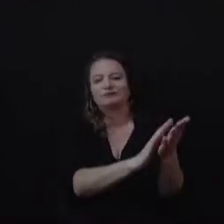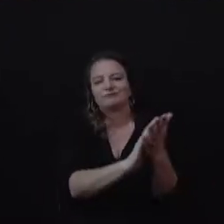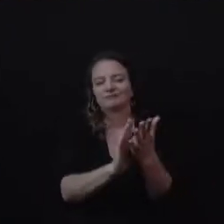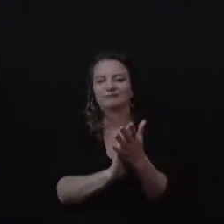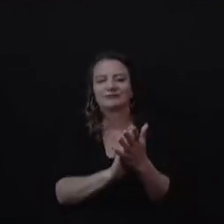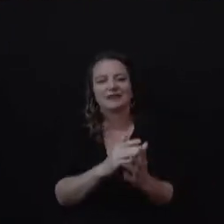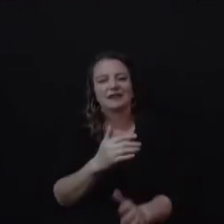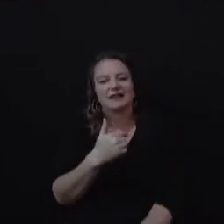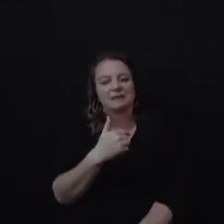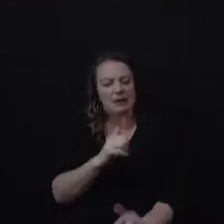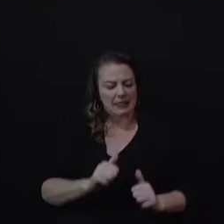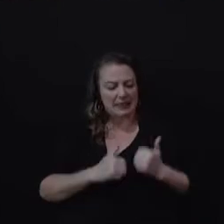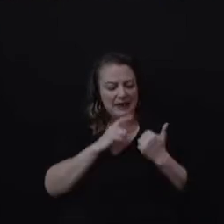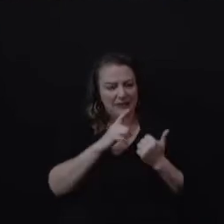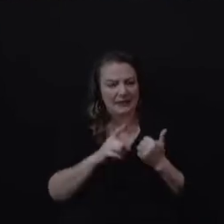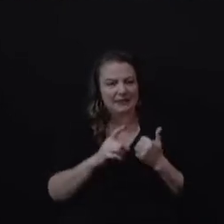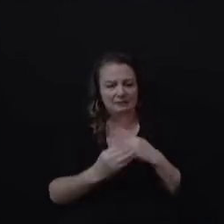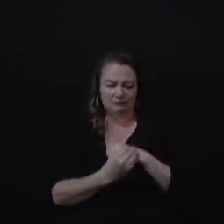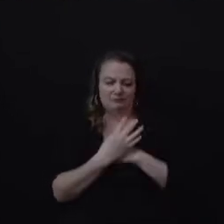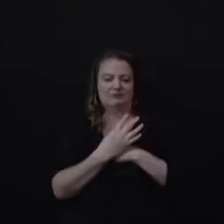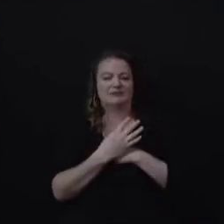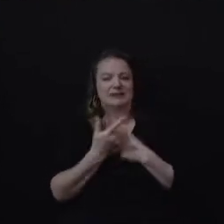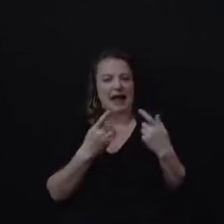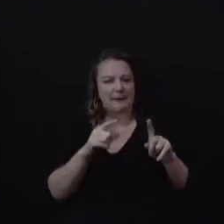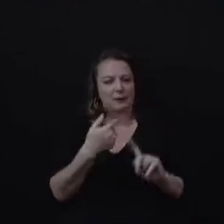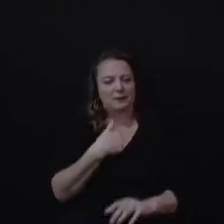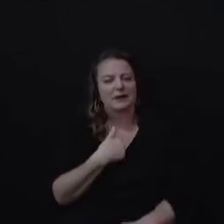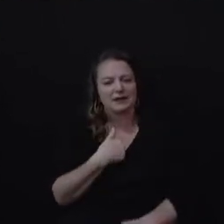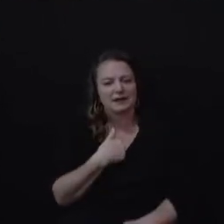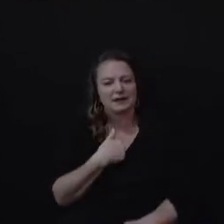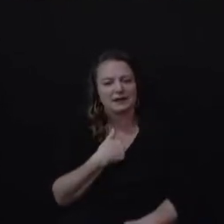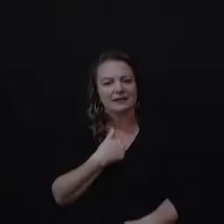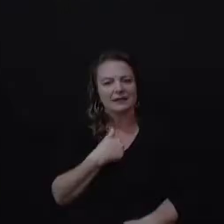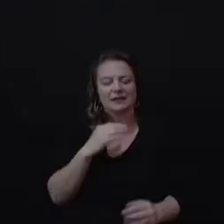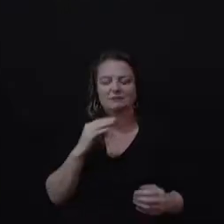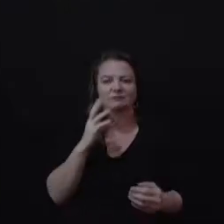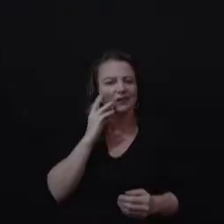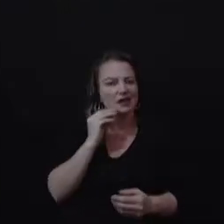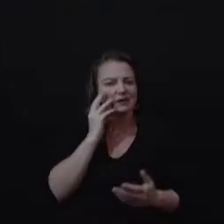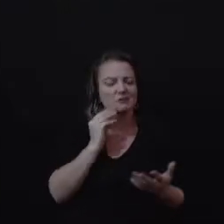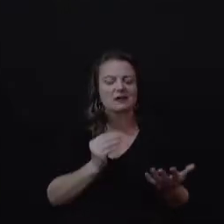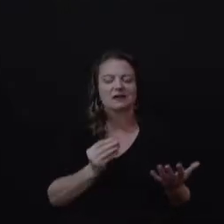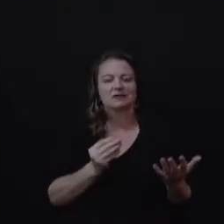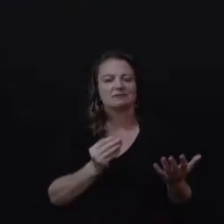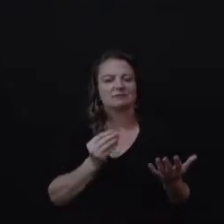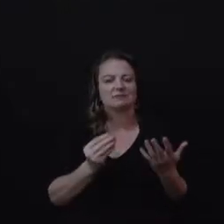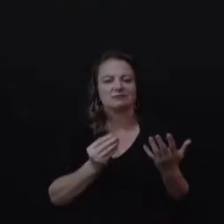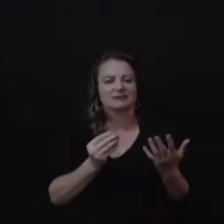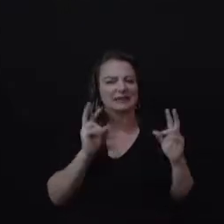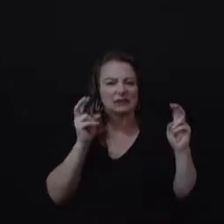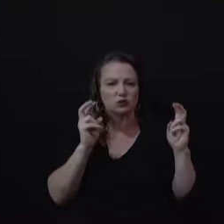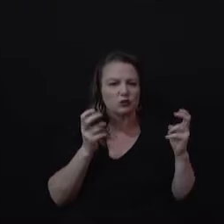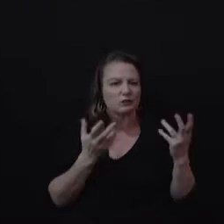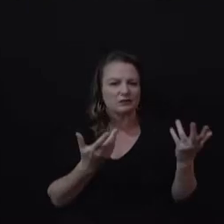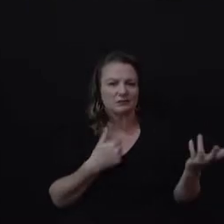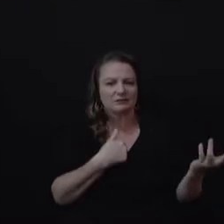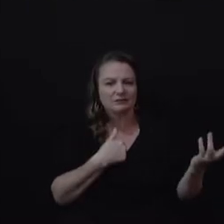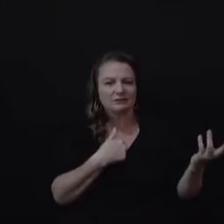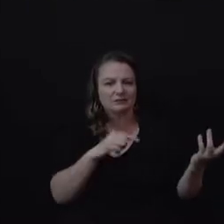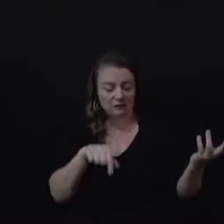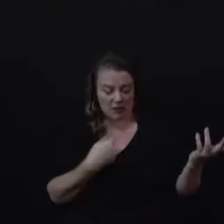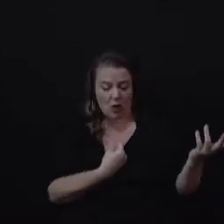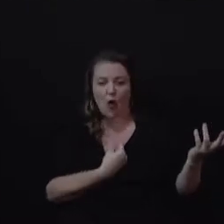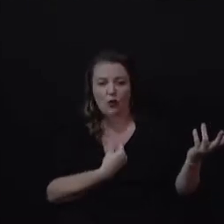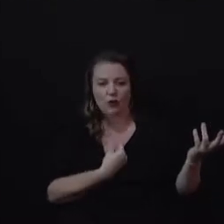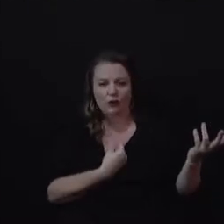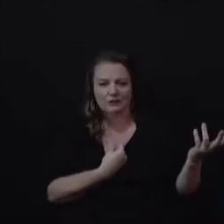is happening to? Right? Who are facing, am I the only one facing issues